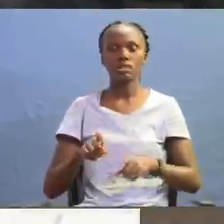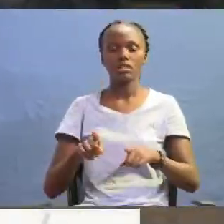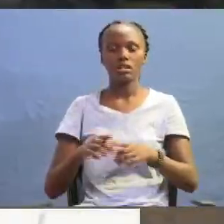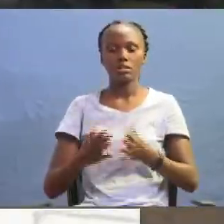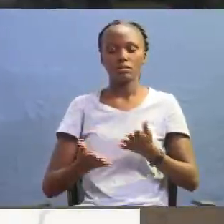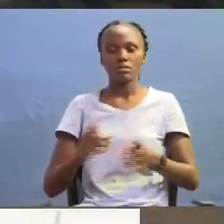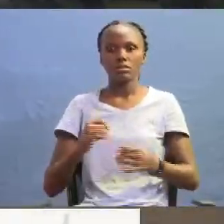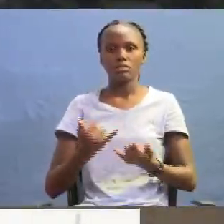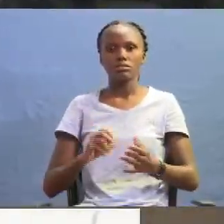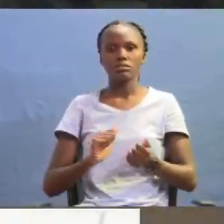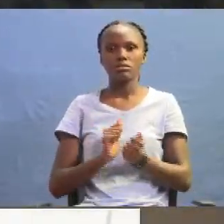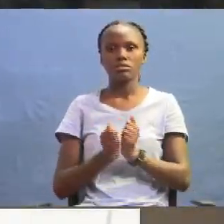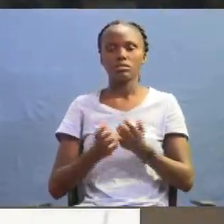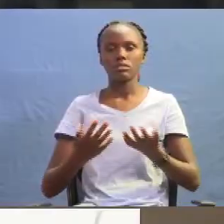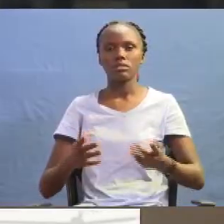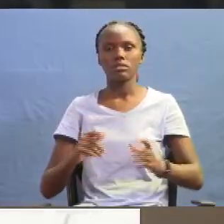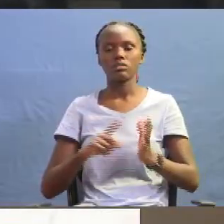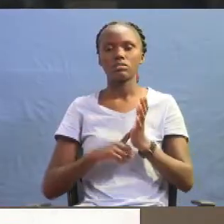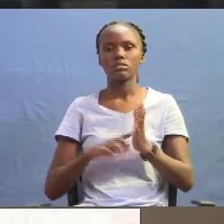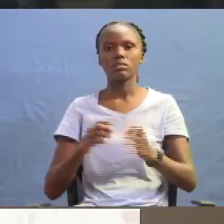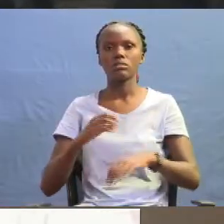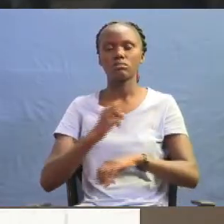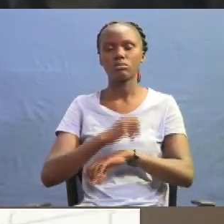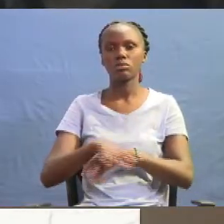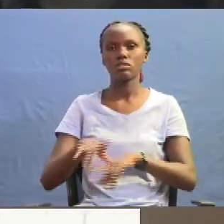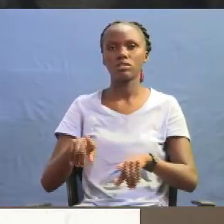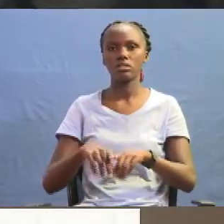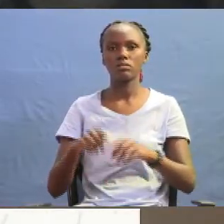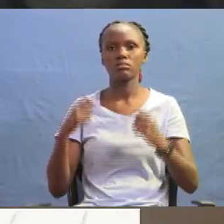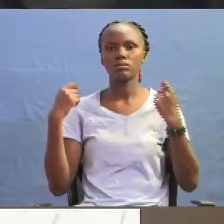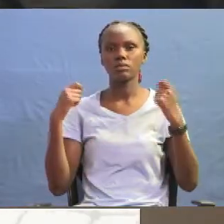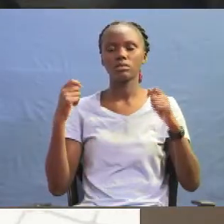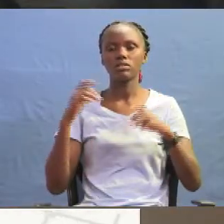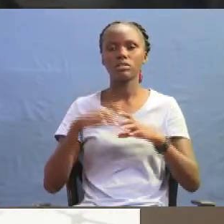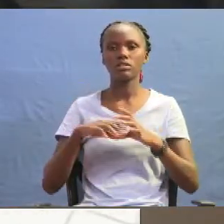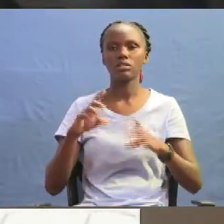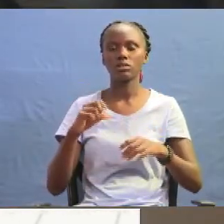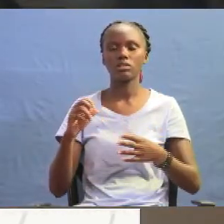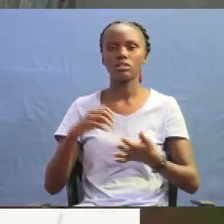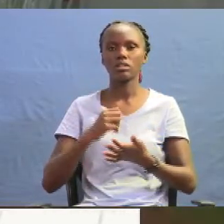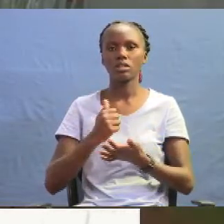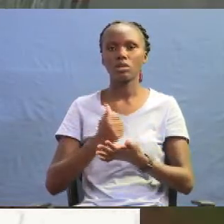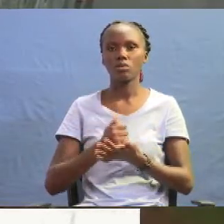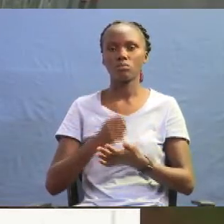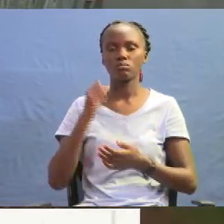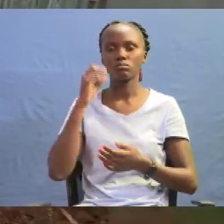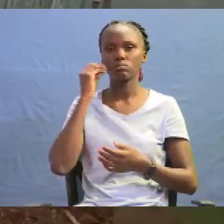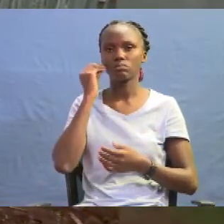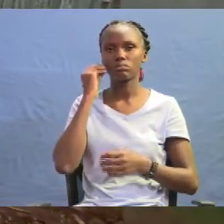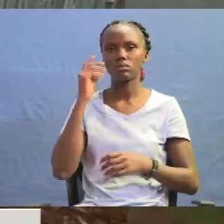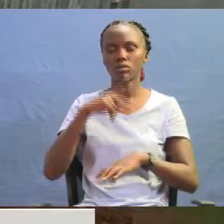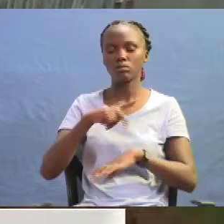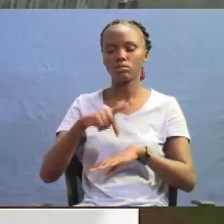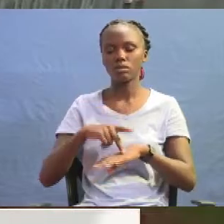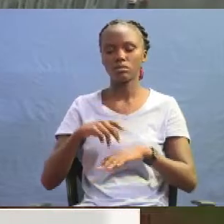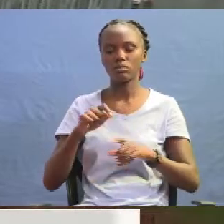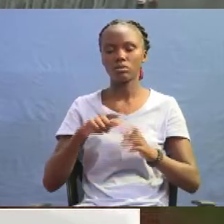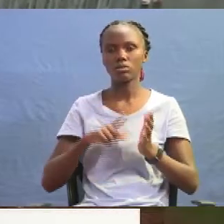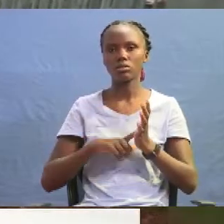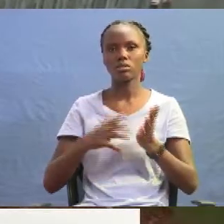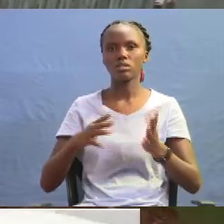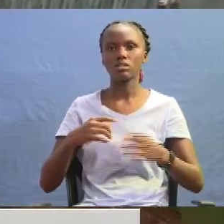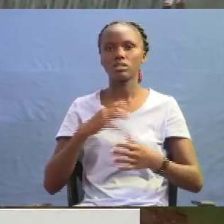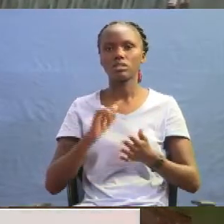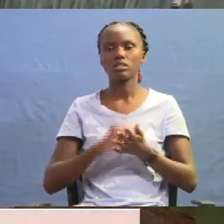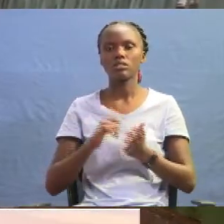Meanwhile, students at Muyenje Secondary School in Busia County protested by storming their head teacher's residency after allegations surfaced that he